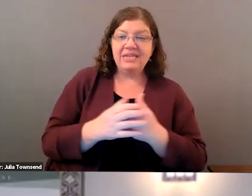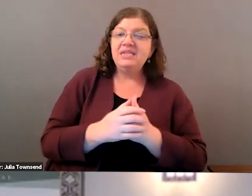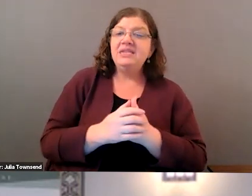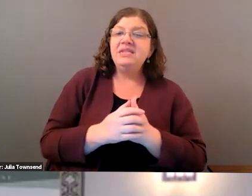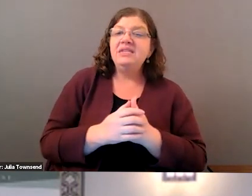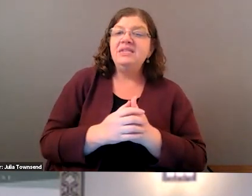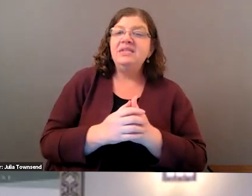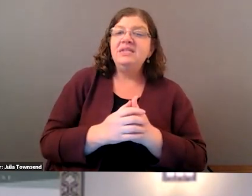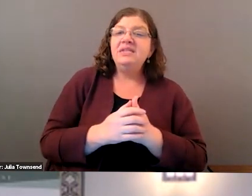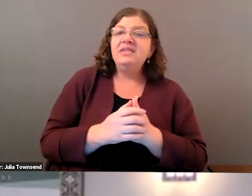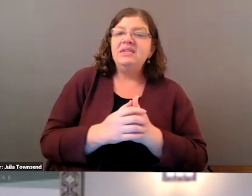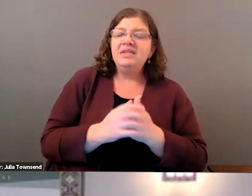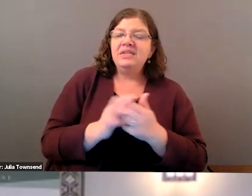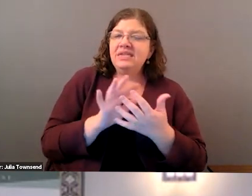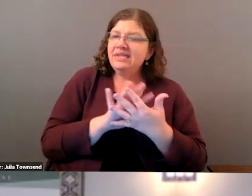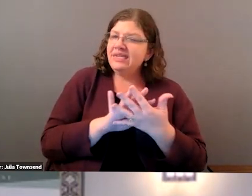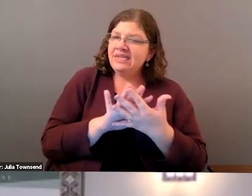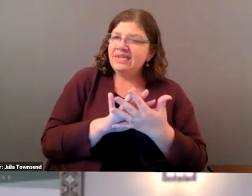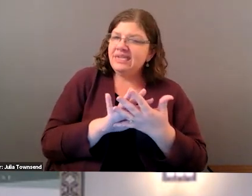in their